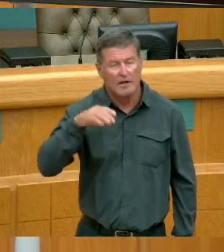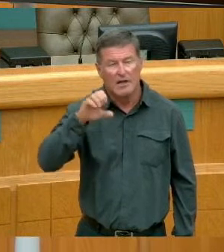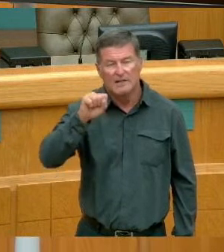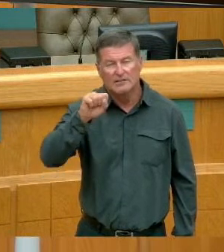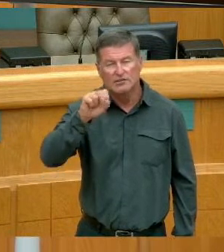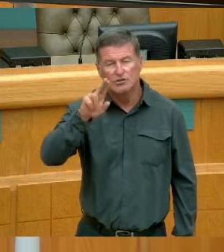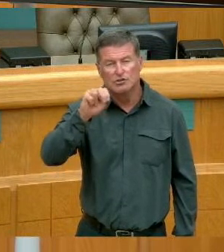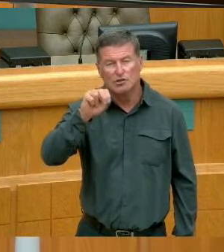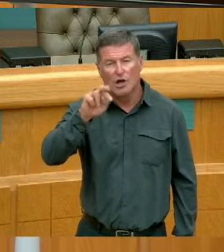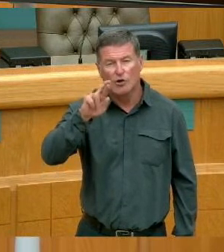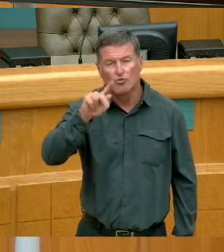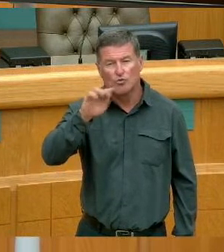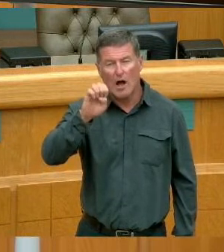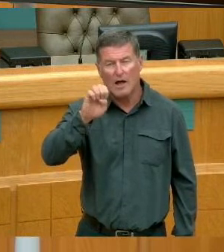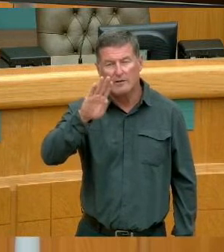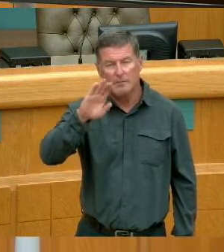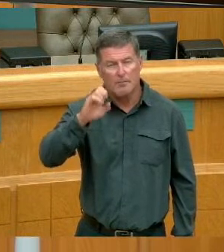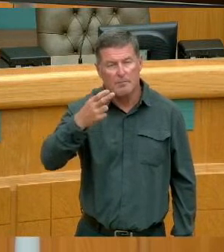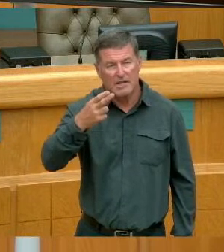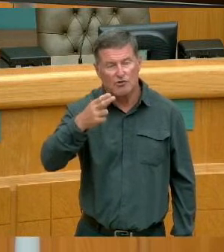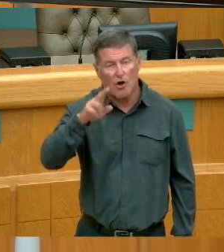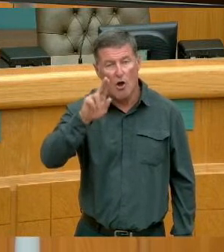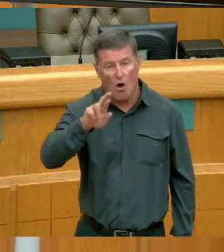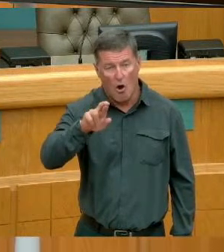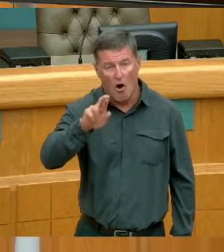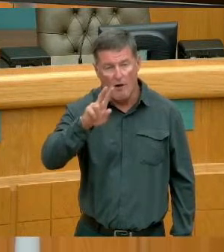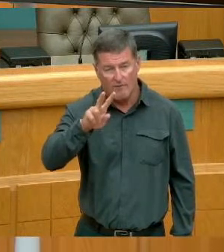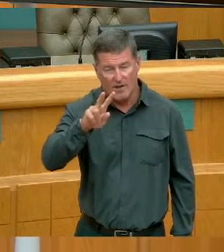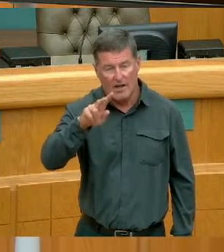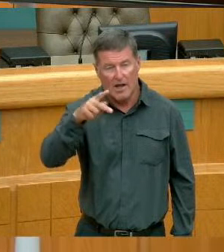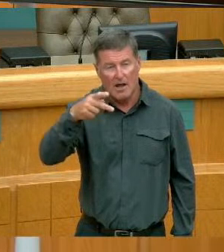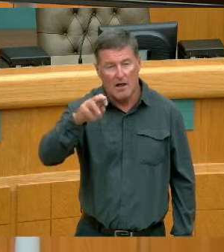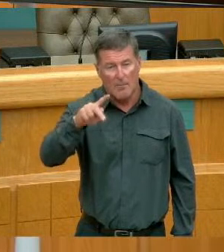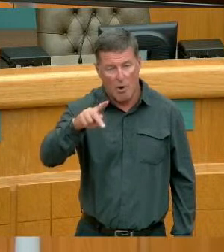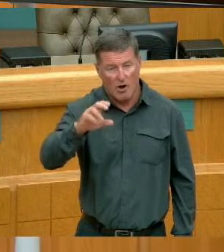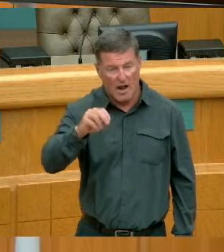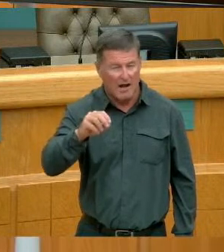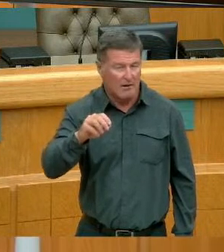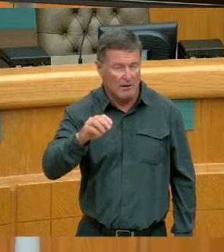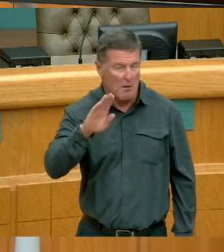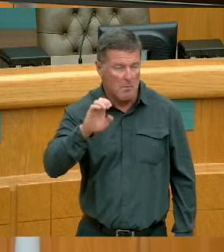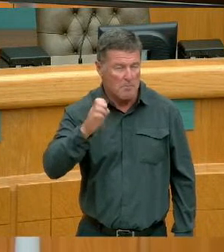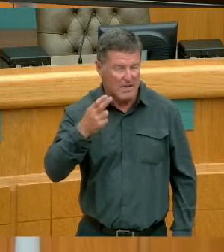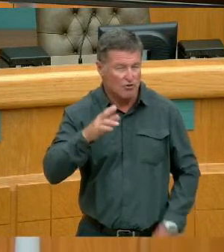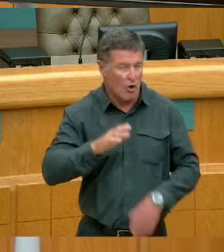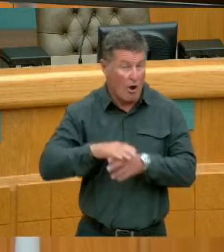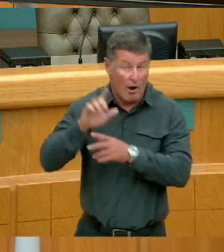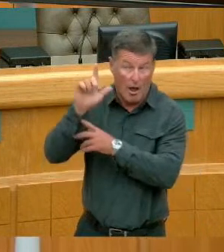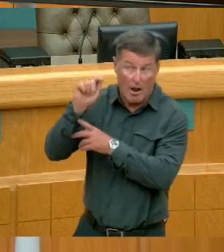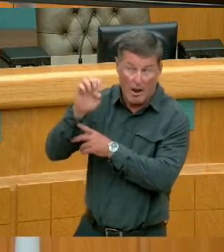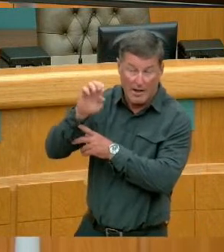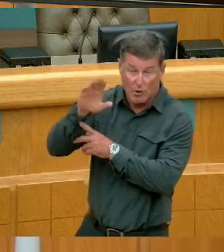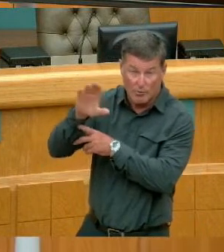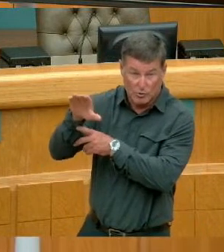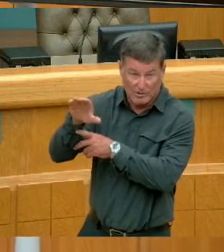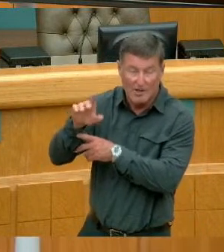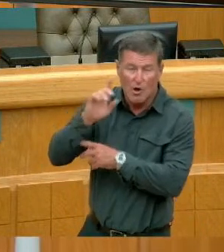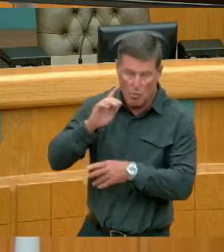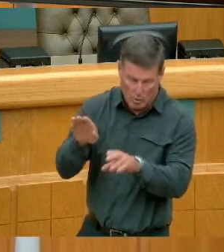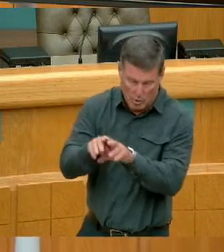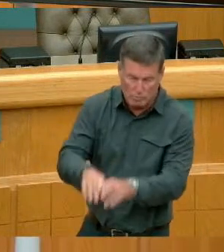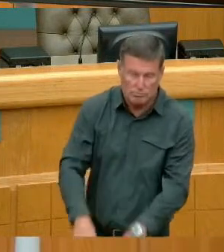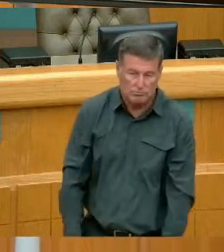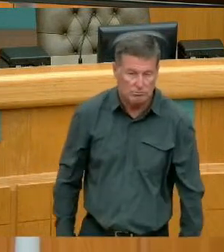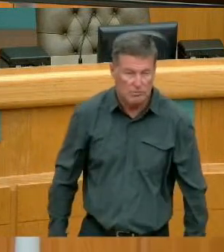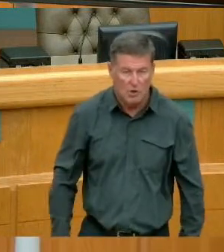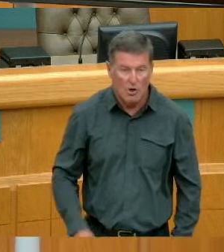Beach RV park and little lake beach type area. We're going to be closing that as well. We're